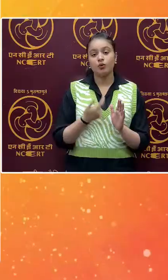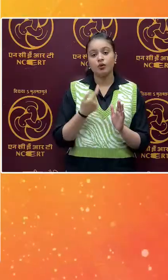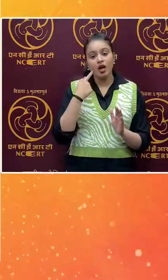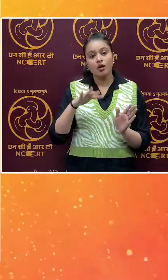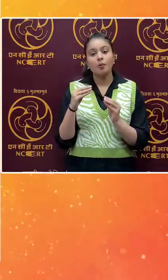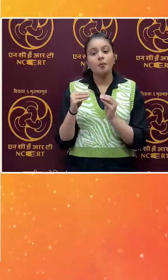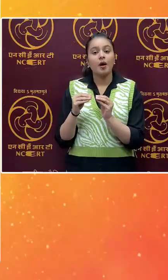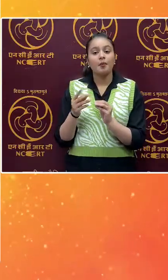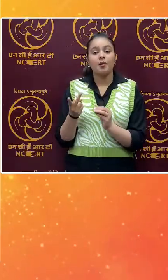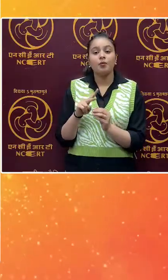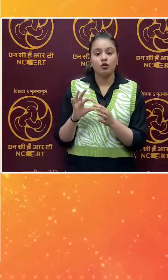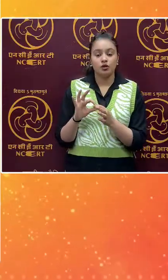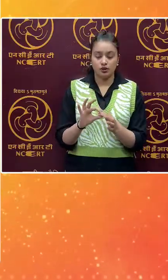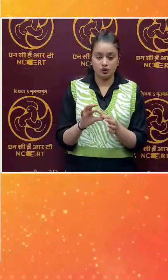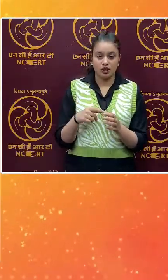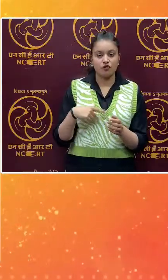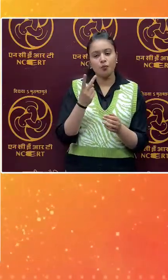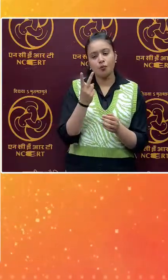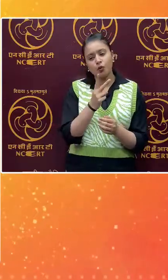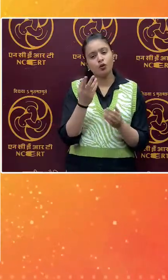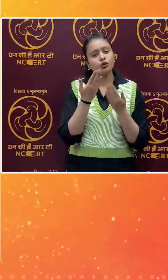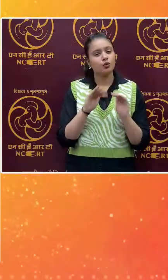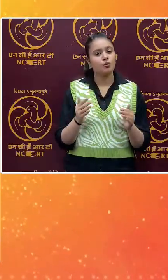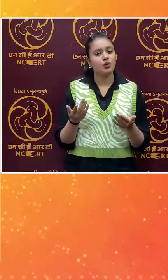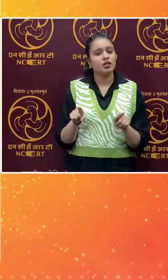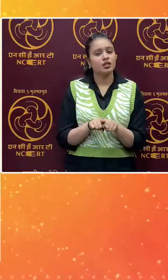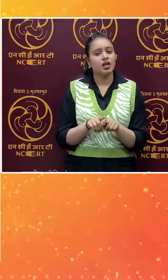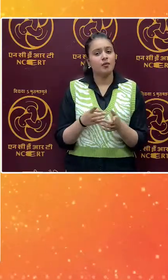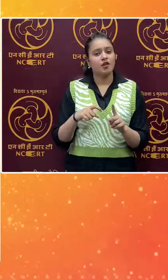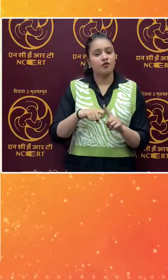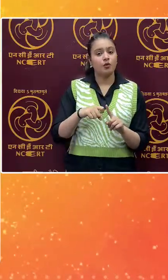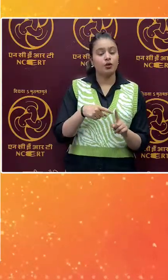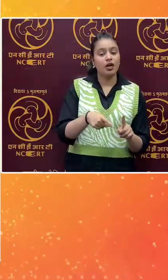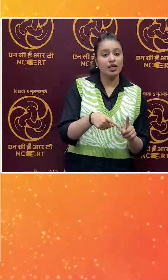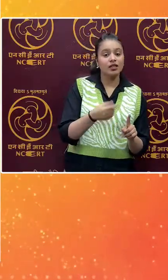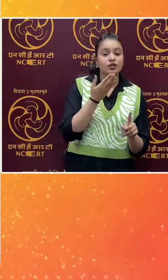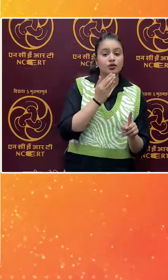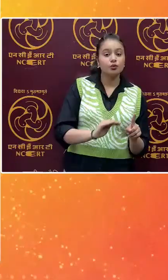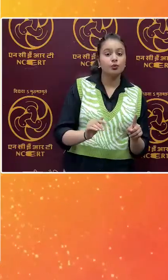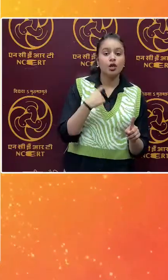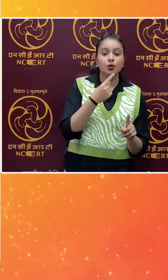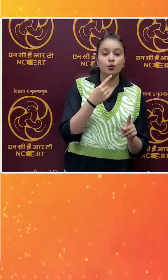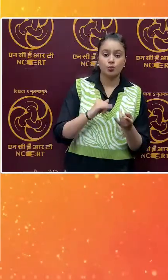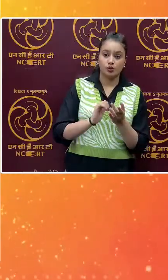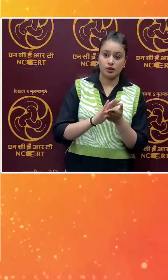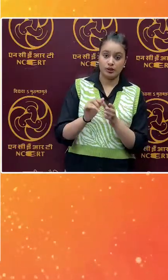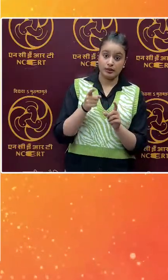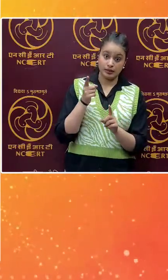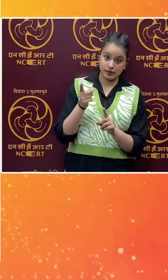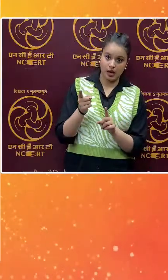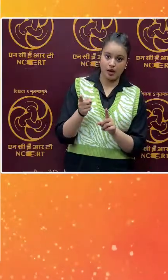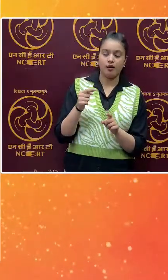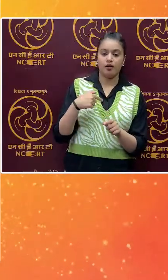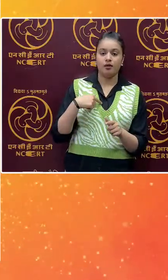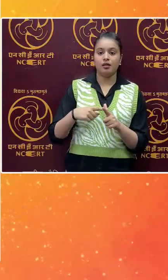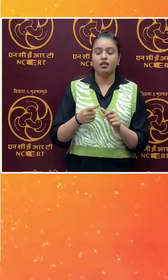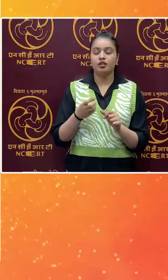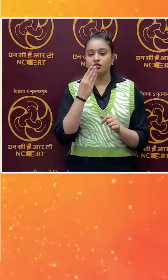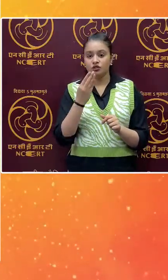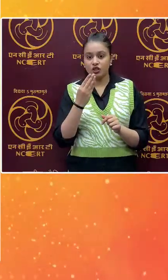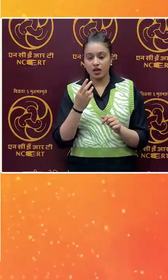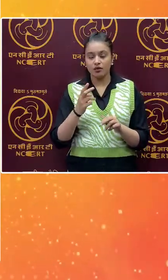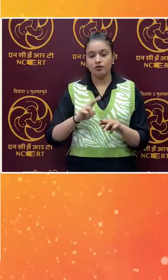Bhabha. They are both students at the same place. Yes. Kothari is a student of Saha, but Saha is no more after February of